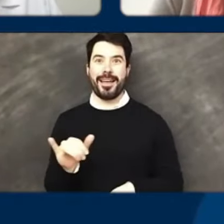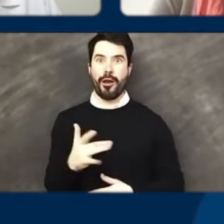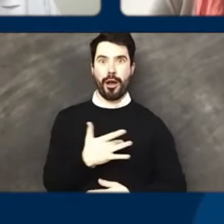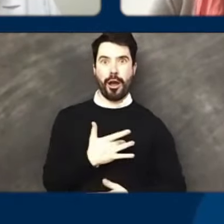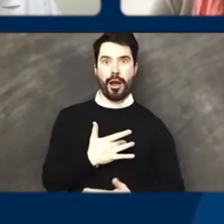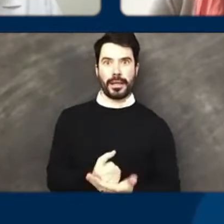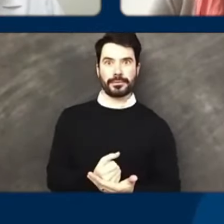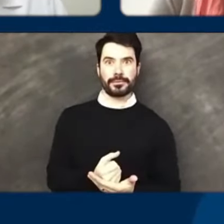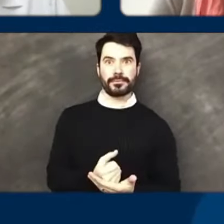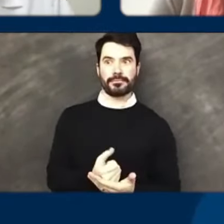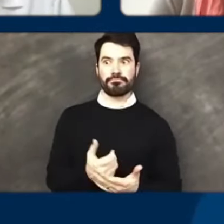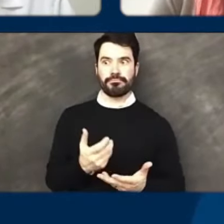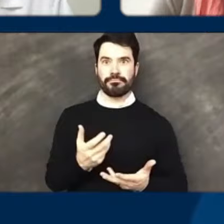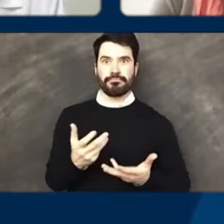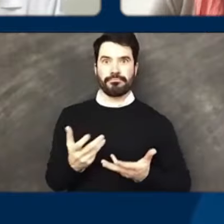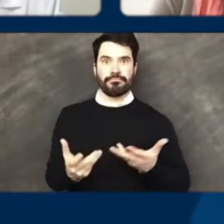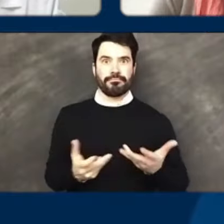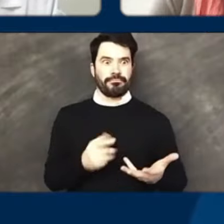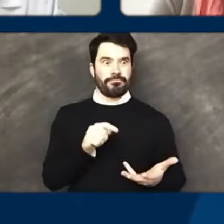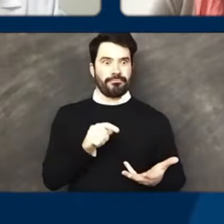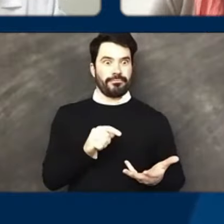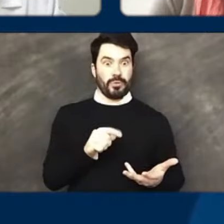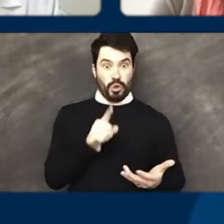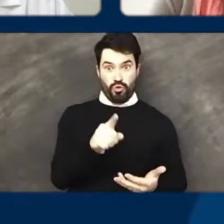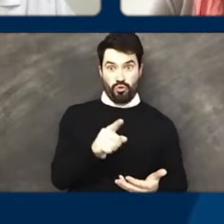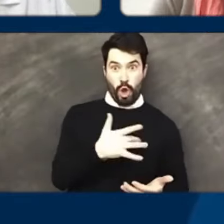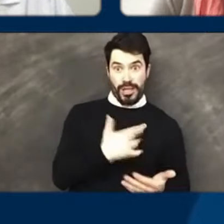apart from having heartburn.